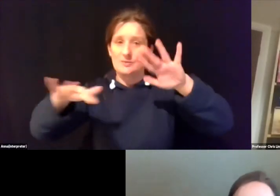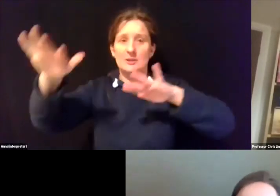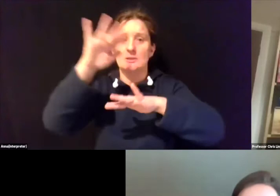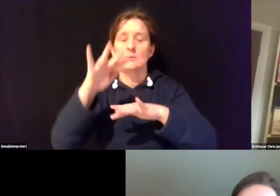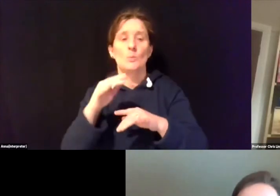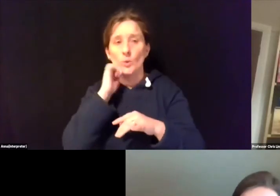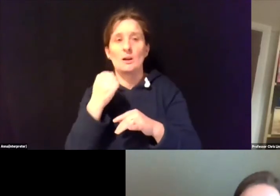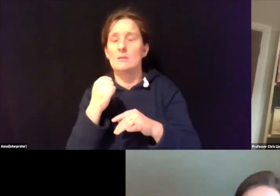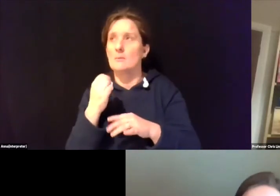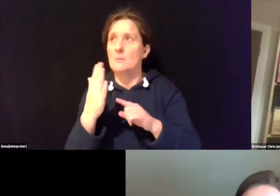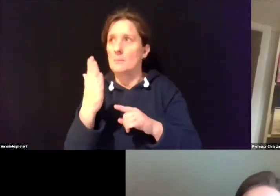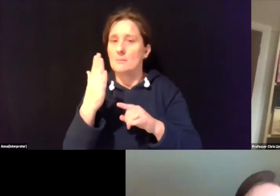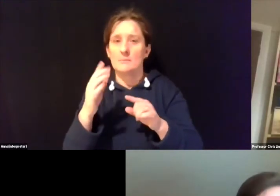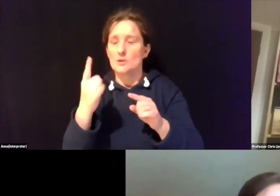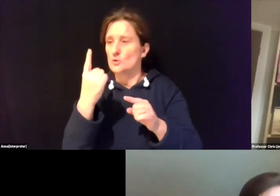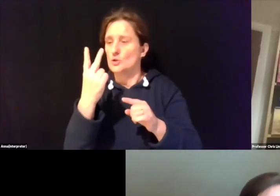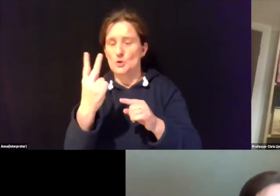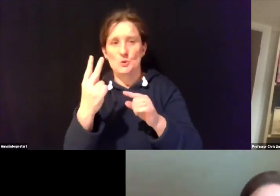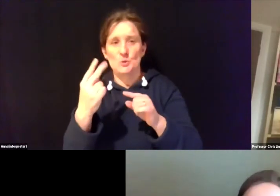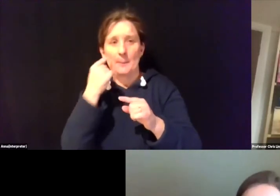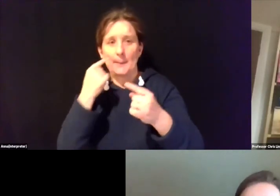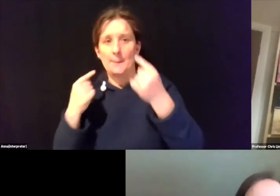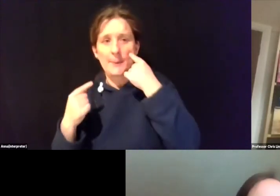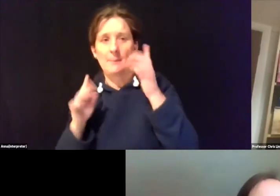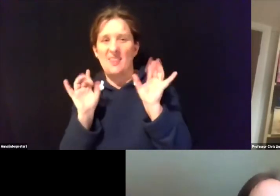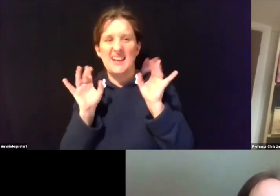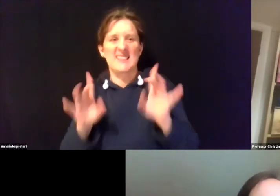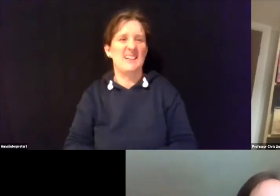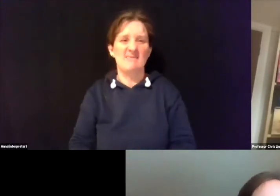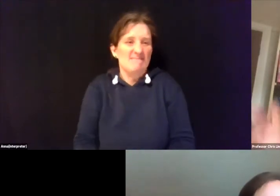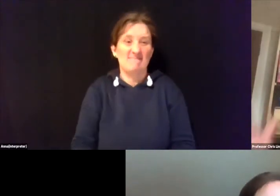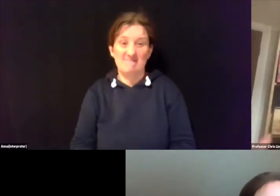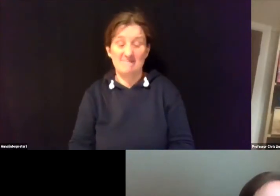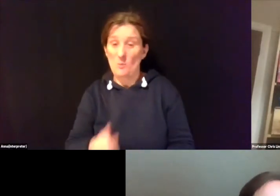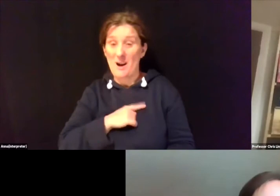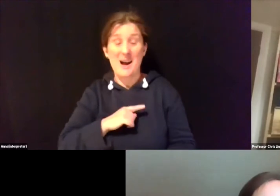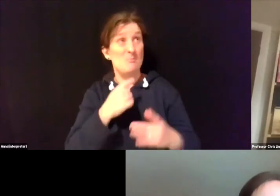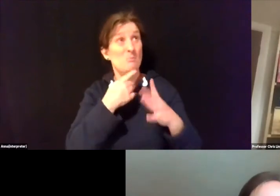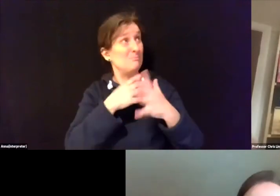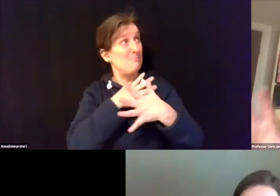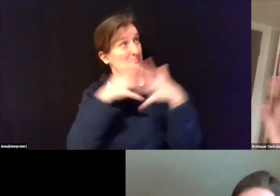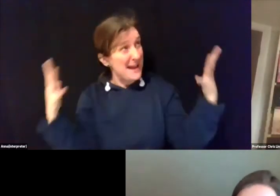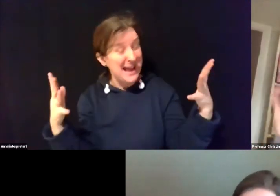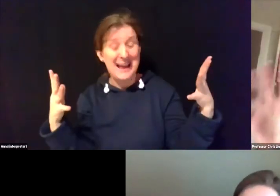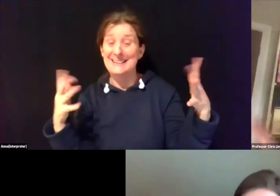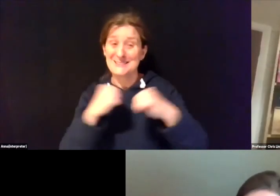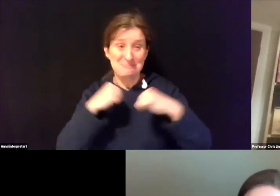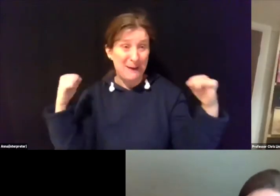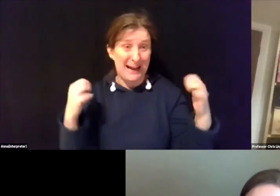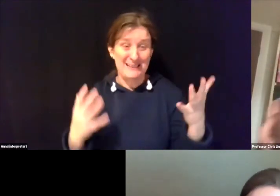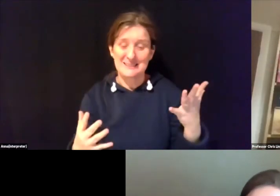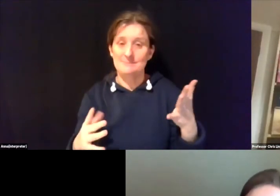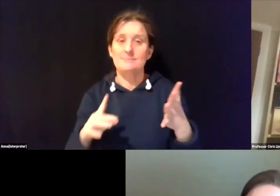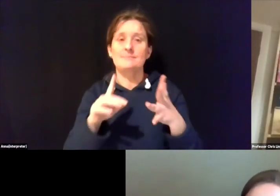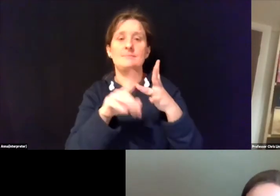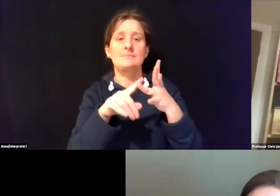grains or 2 molecules. It's that empty. And partly that's just space is big. Even the Orion